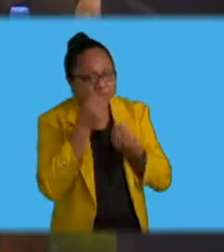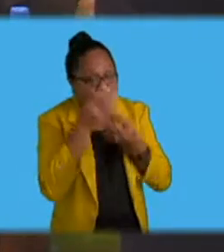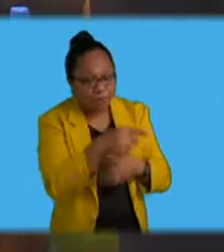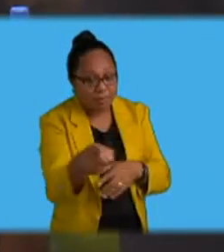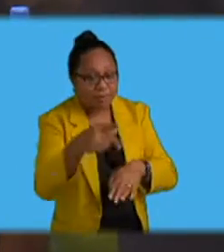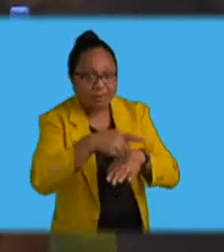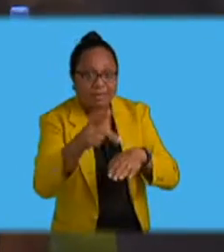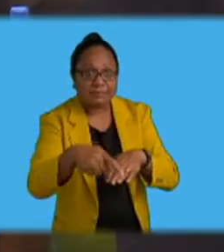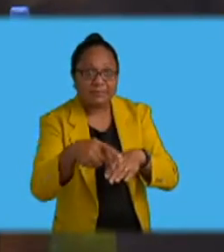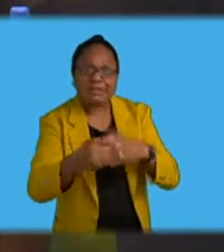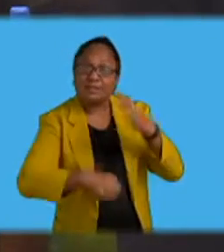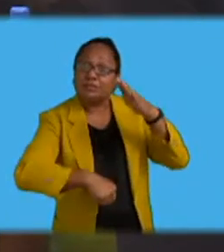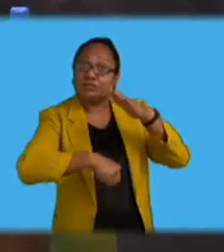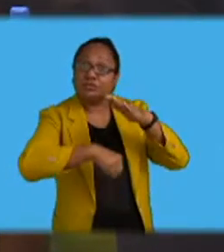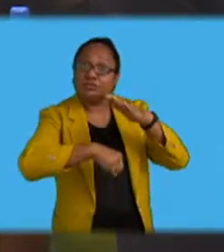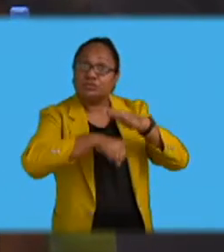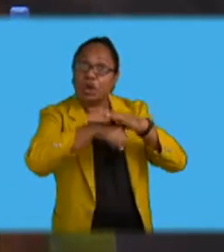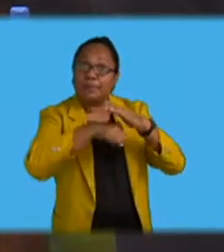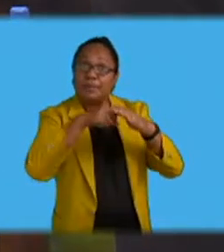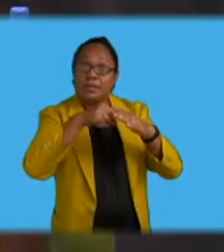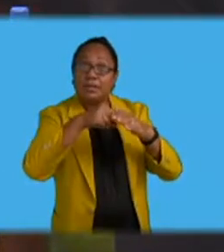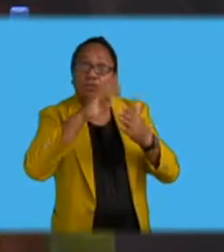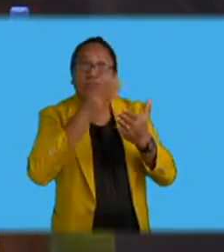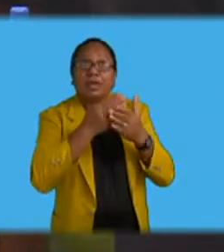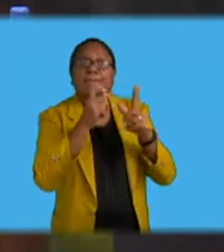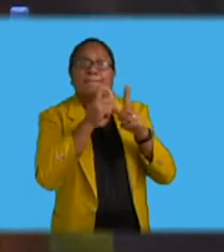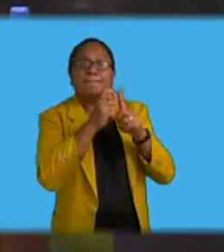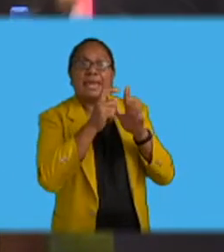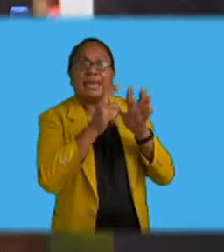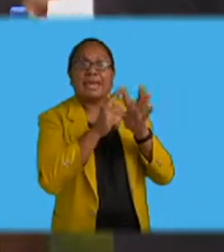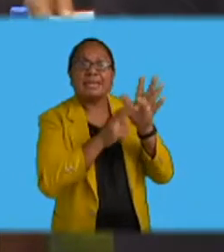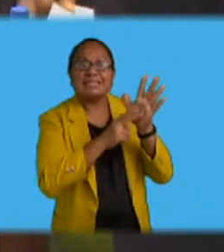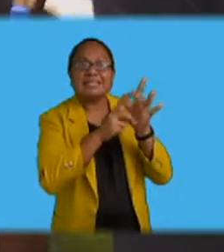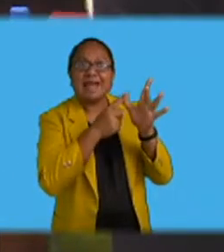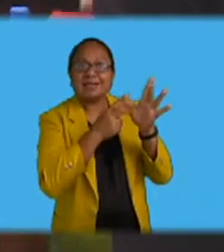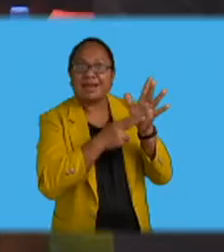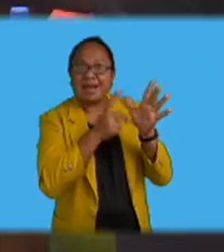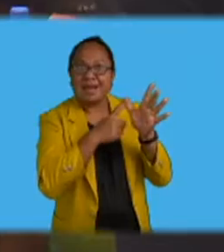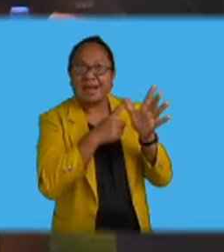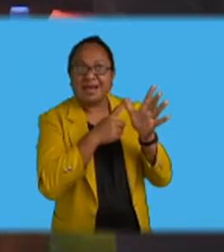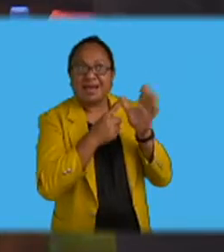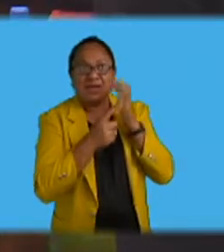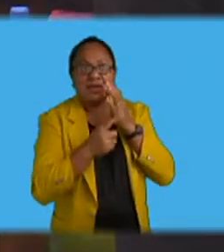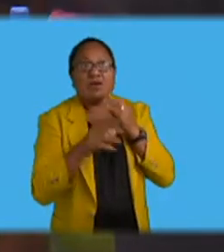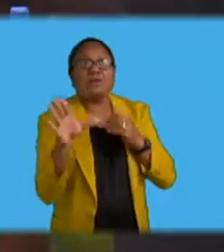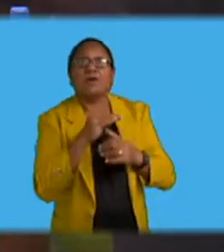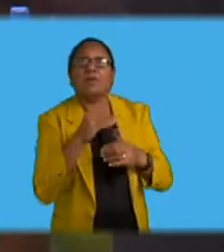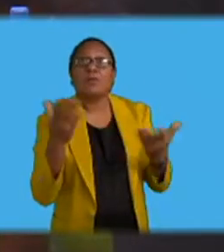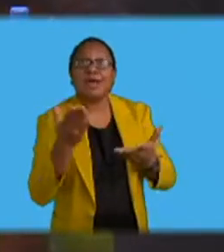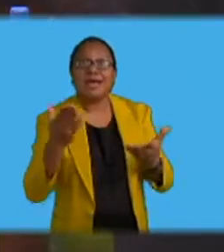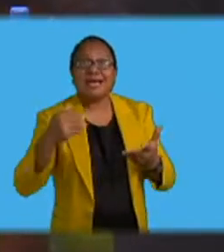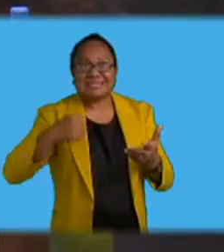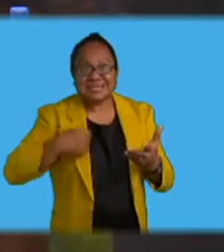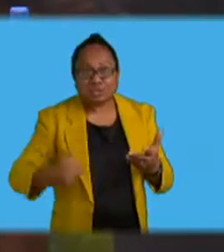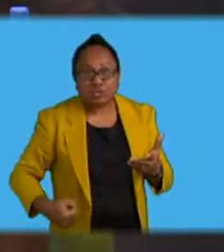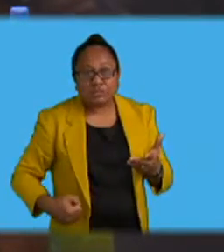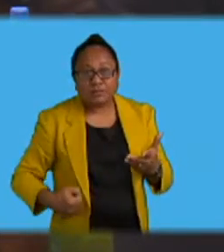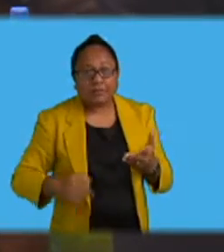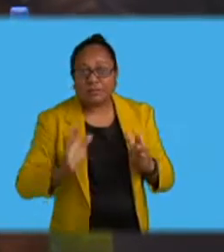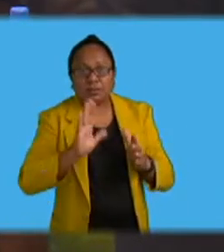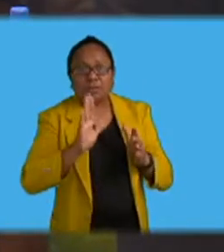the top student, Penyana Vendai, EI student from the St. Joseph, the Walker Primary School,